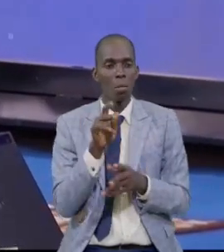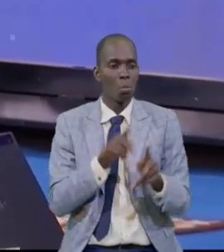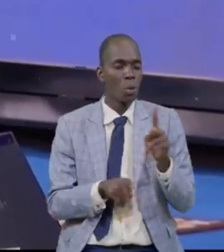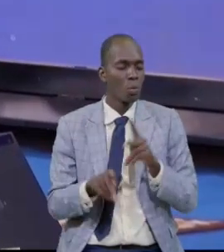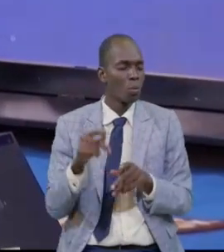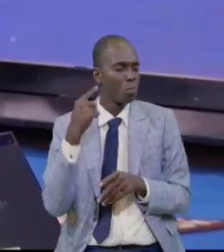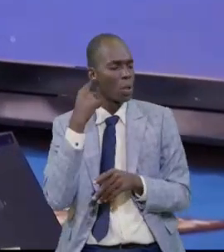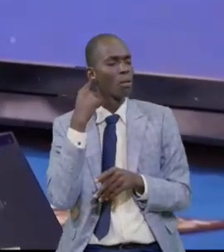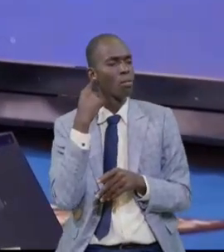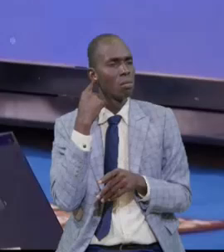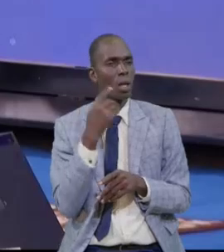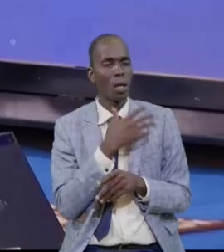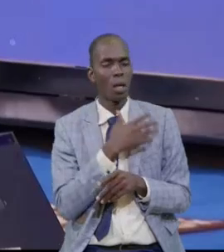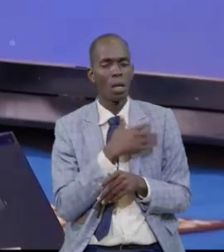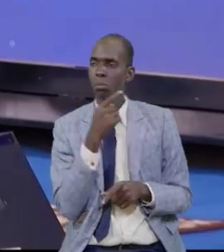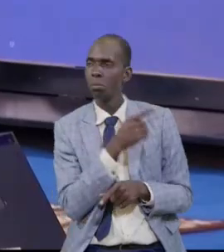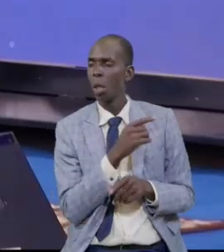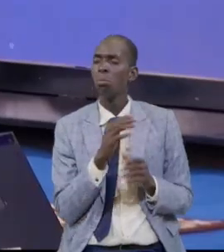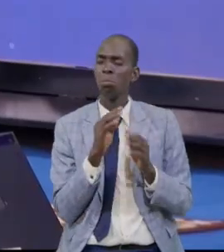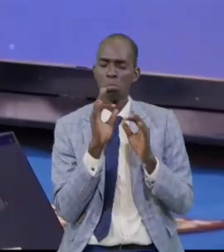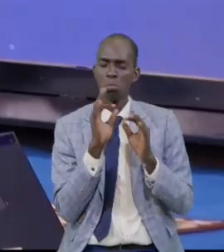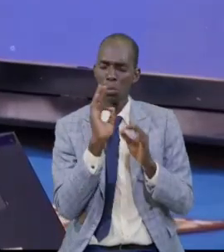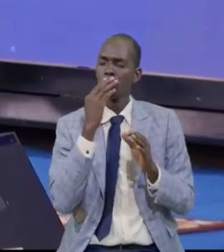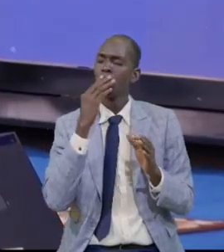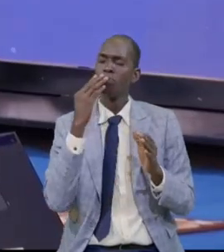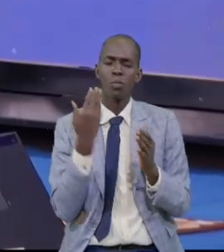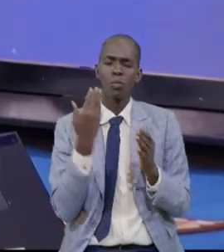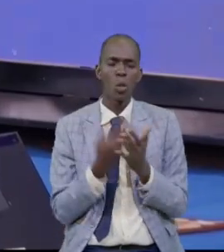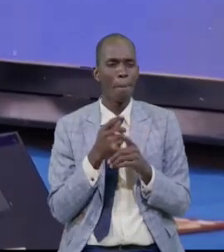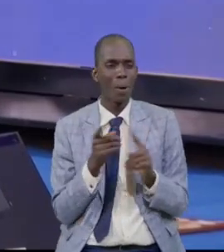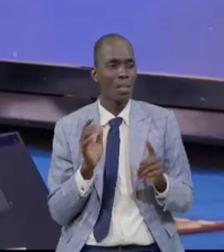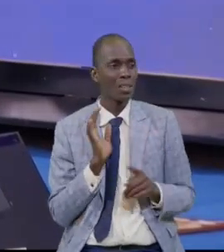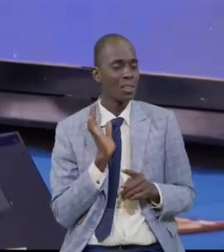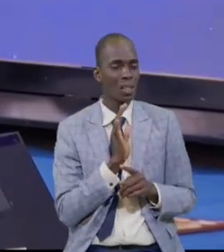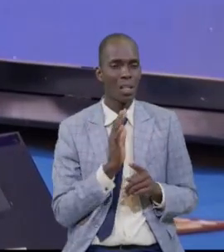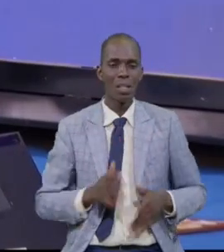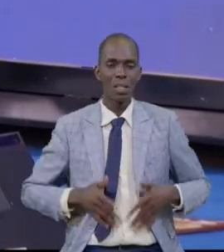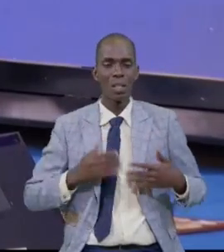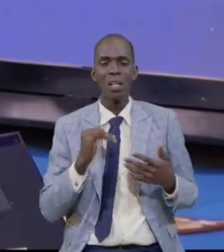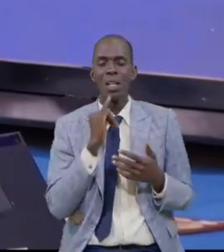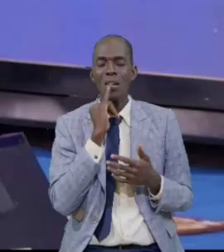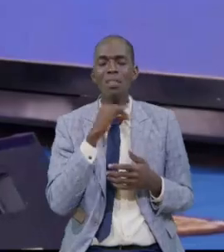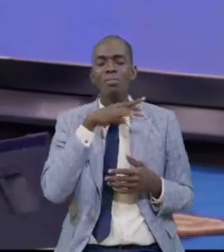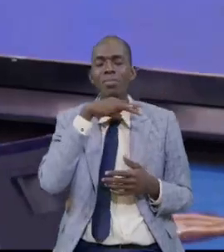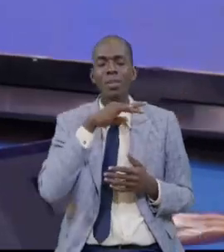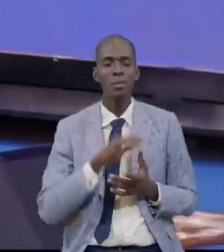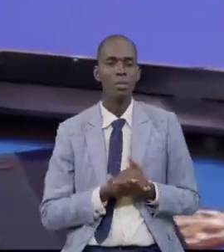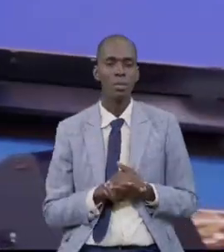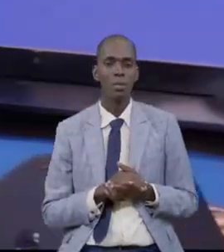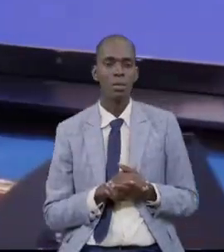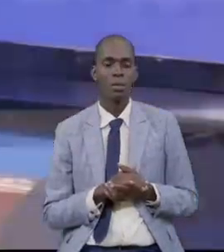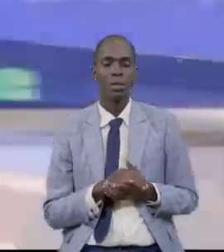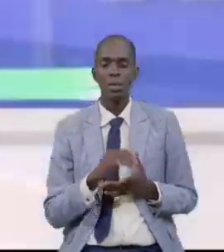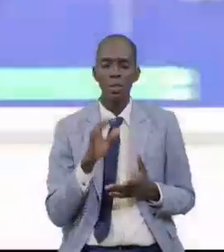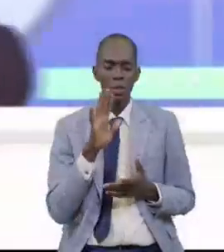preaches good, but his life is corrupt. He's stealing the money from the church.